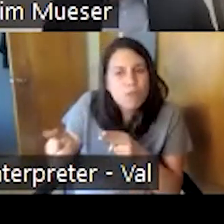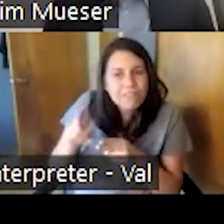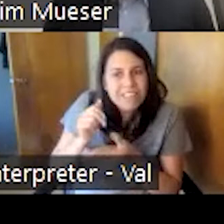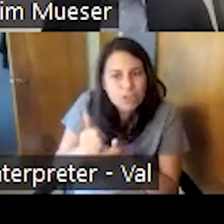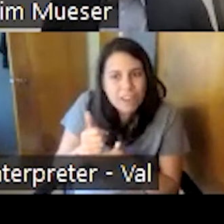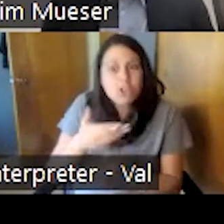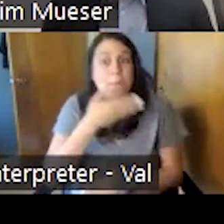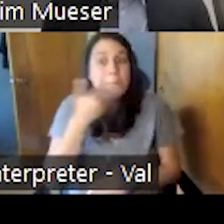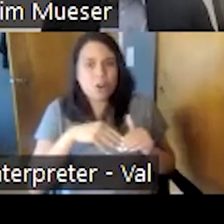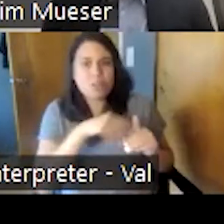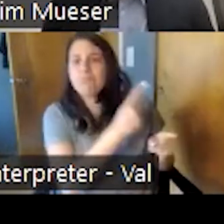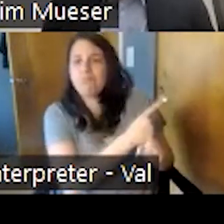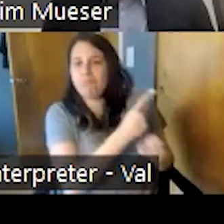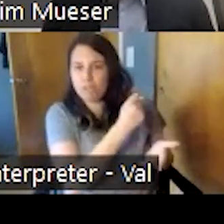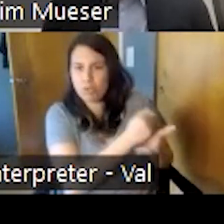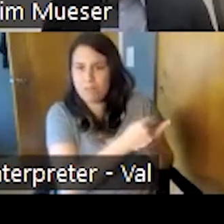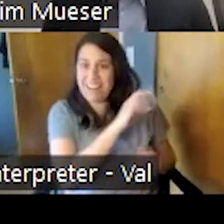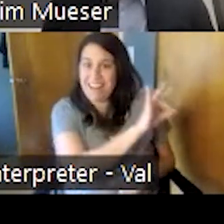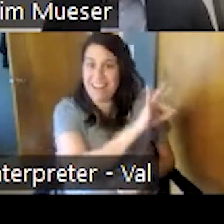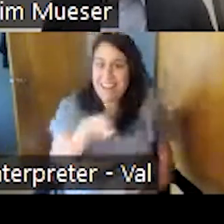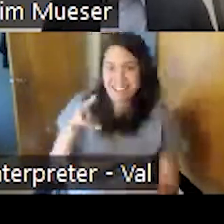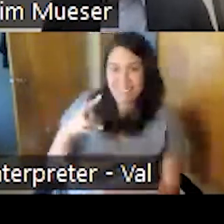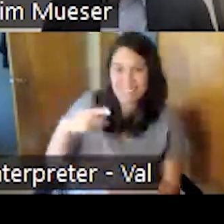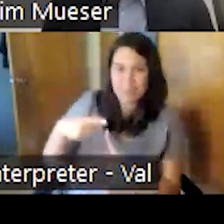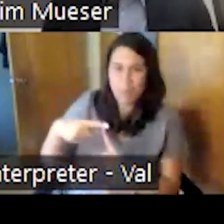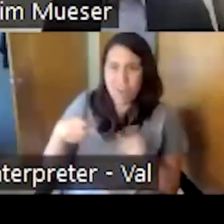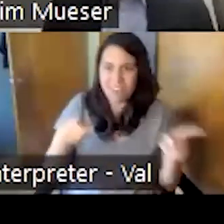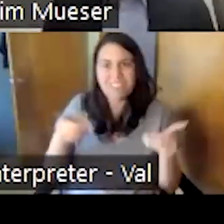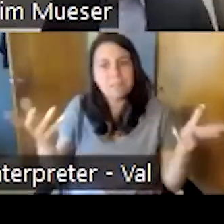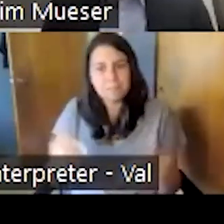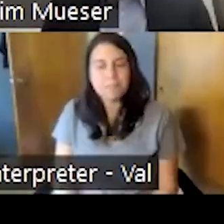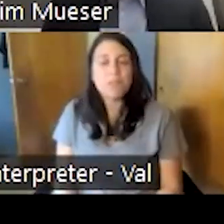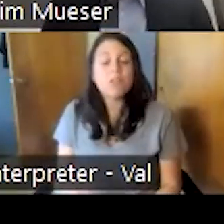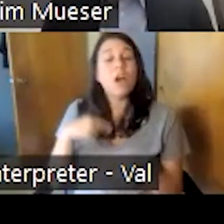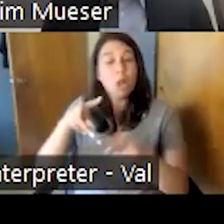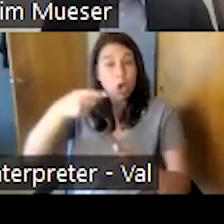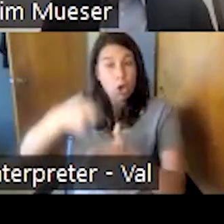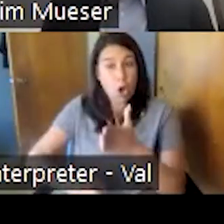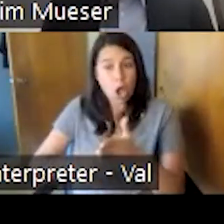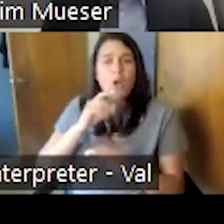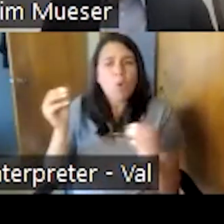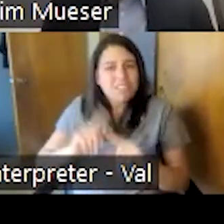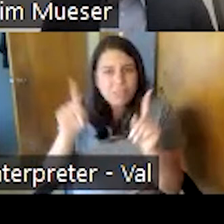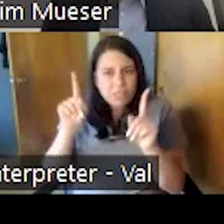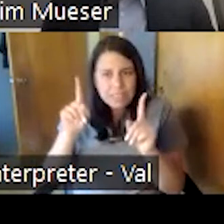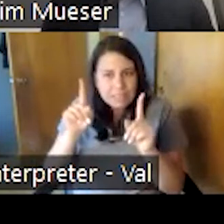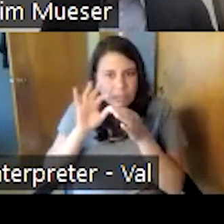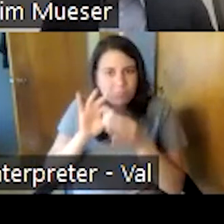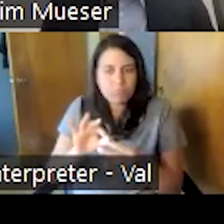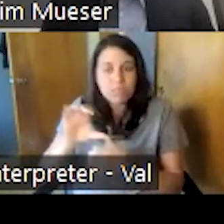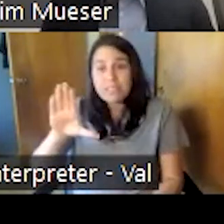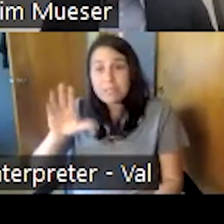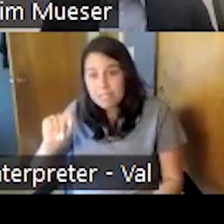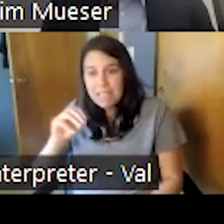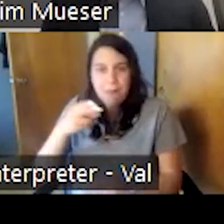Interestingly, when we looked at the mental health costs, there were no differences between CBT and the brief intervention